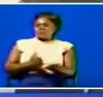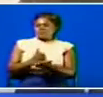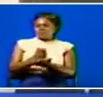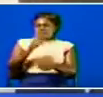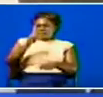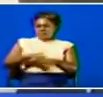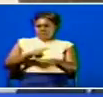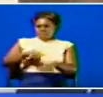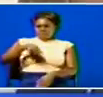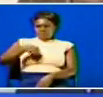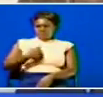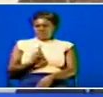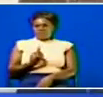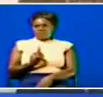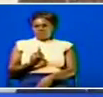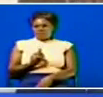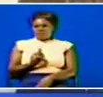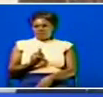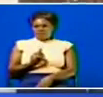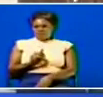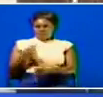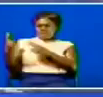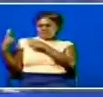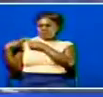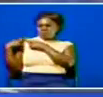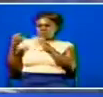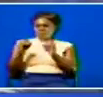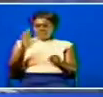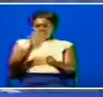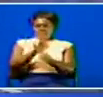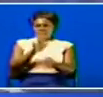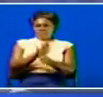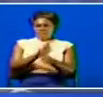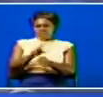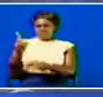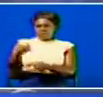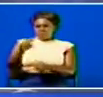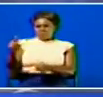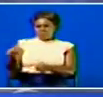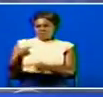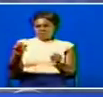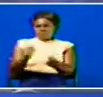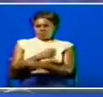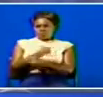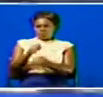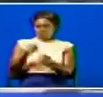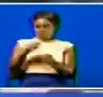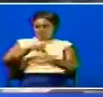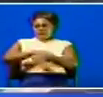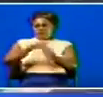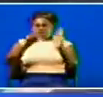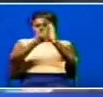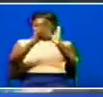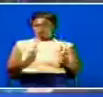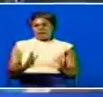when we are not held accountable. Many of the offenders have found themselves unable to afford lawyers.